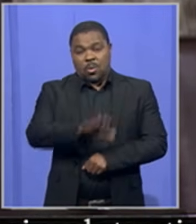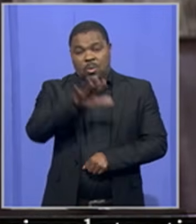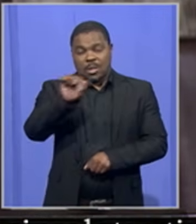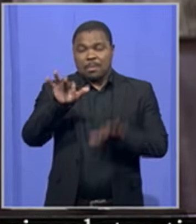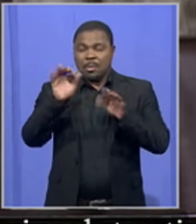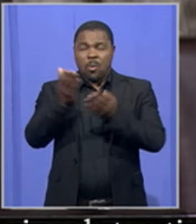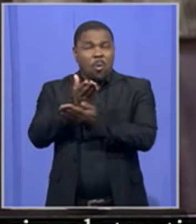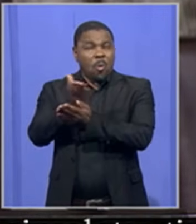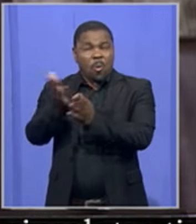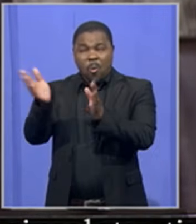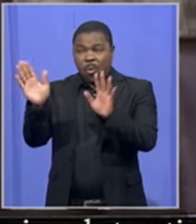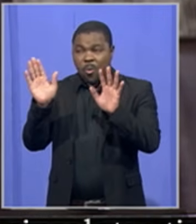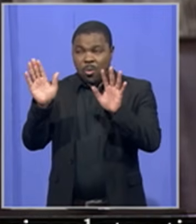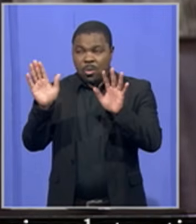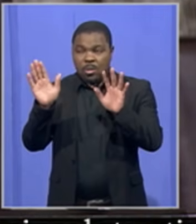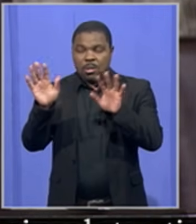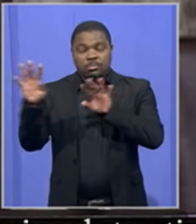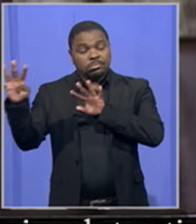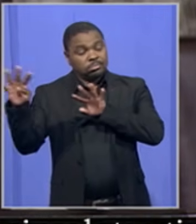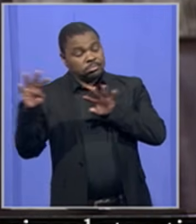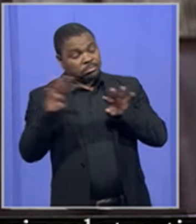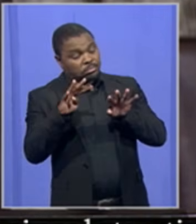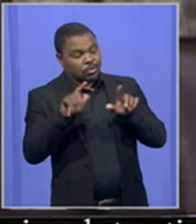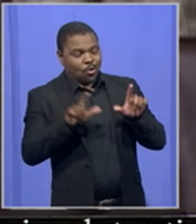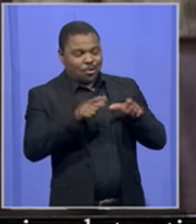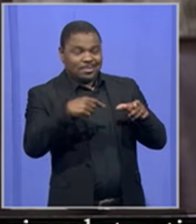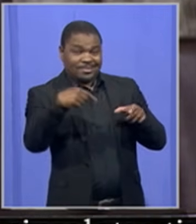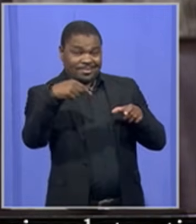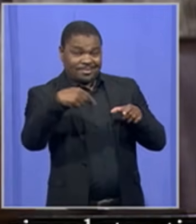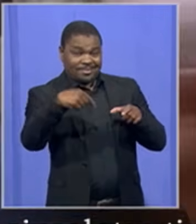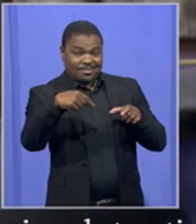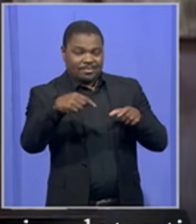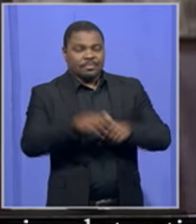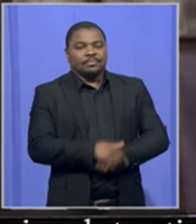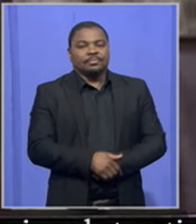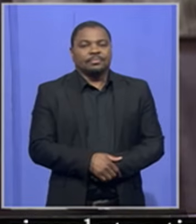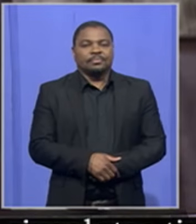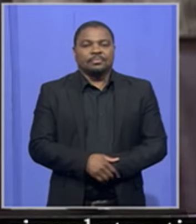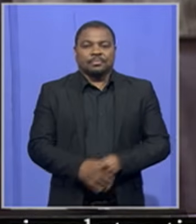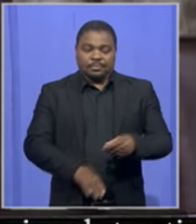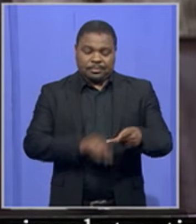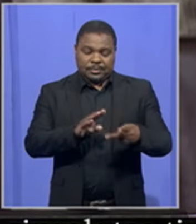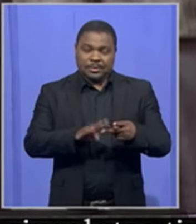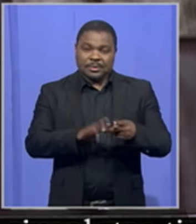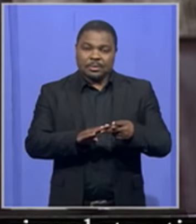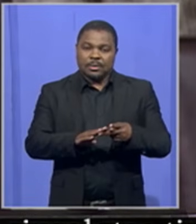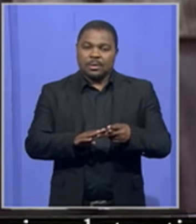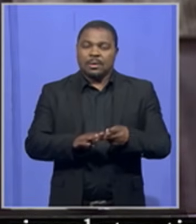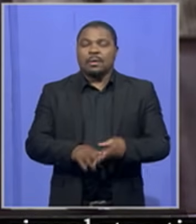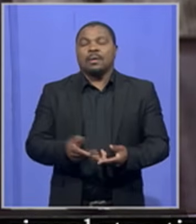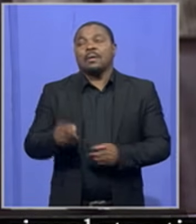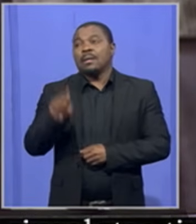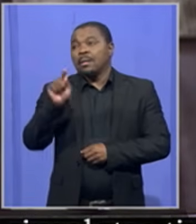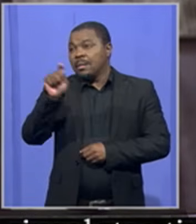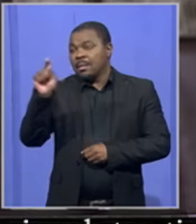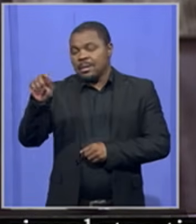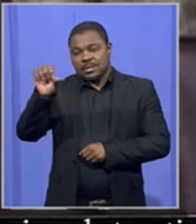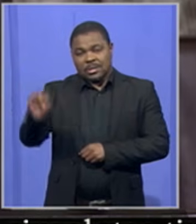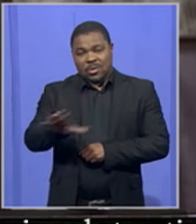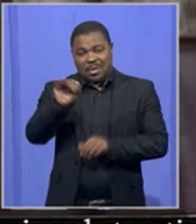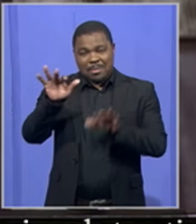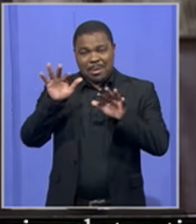Republic are on this committee, and all the hopes of the